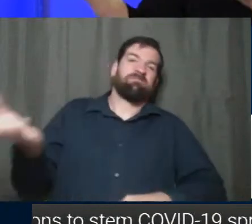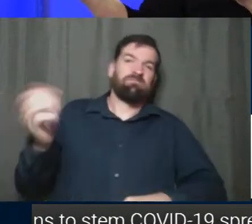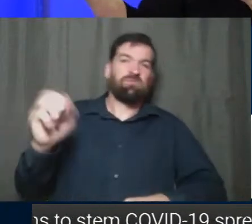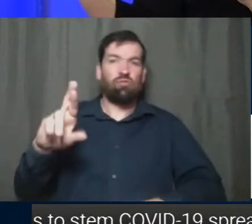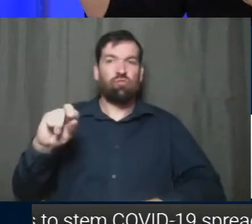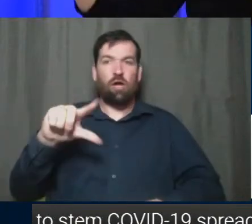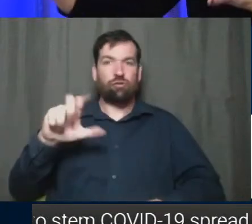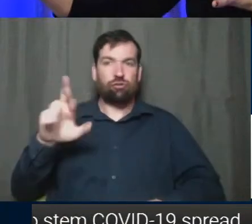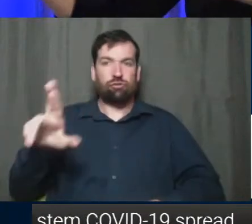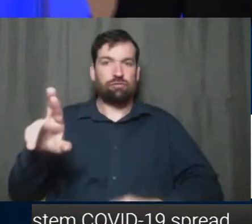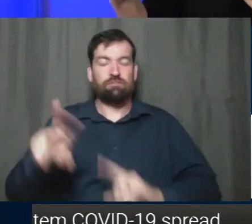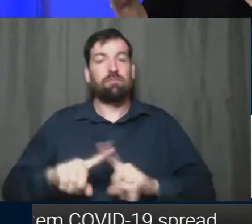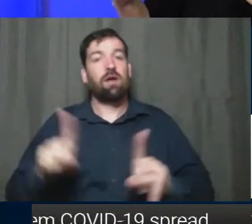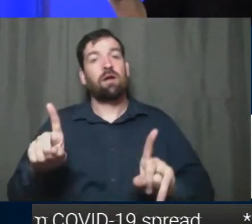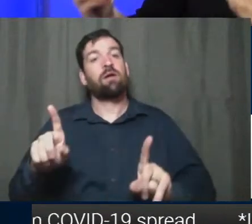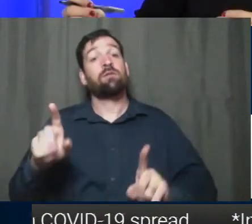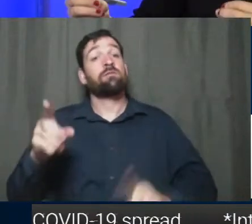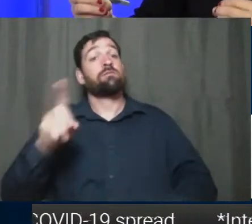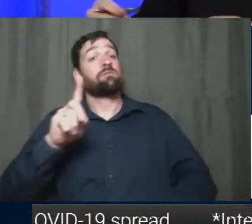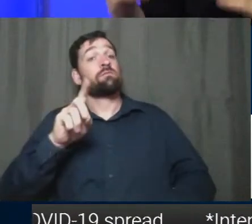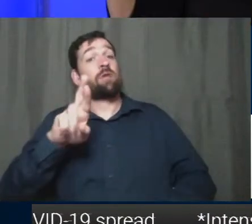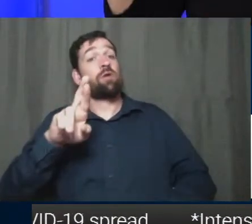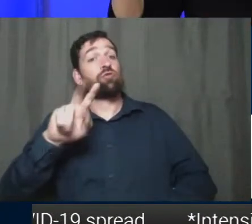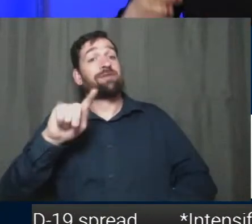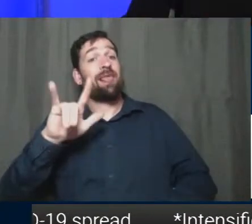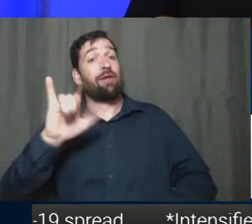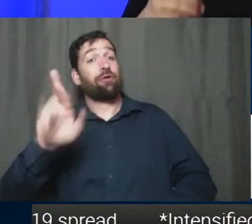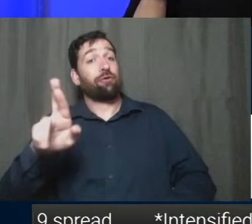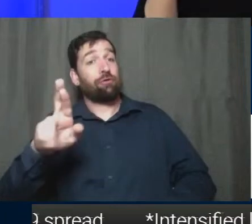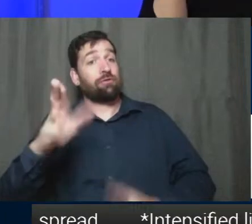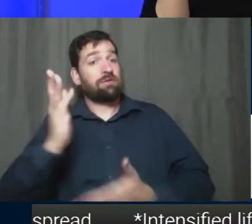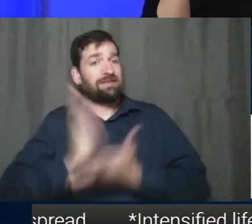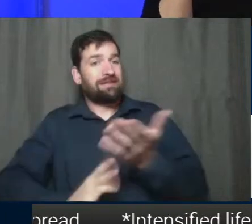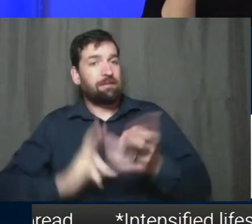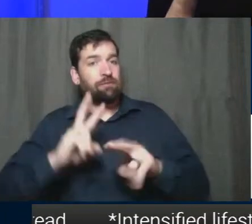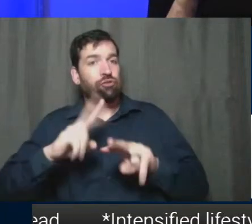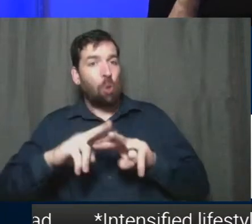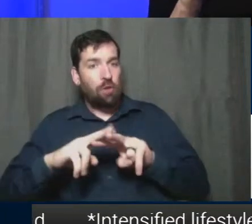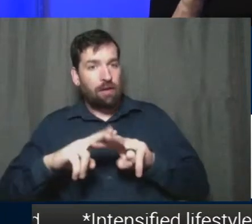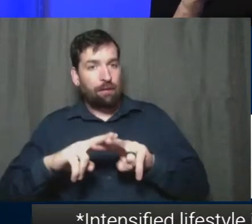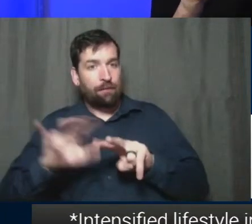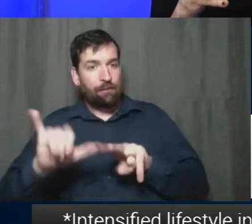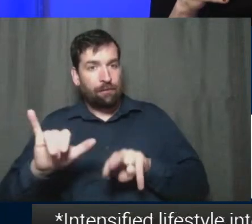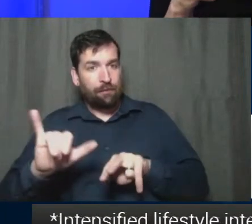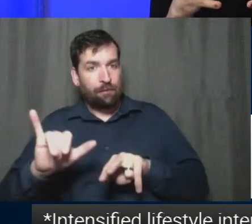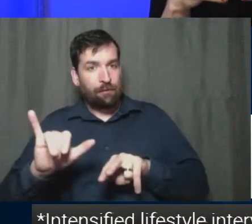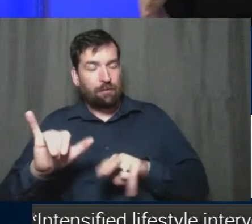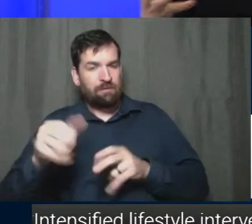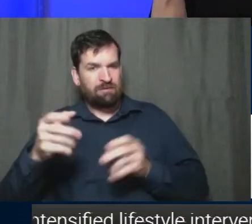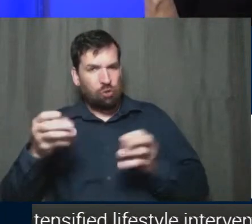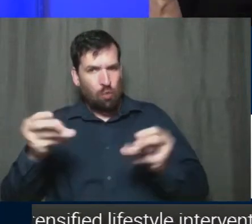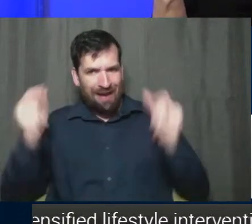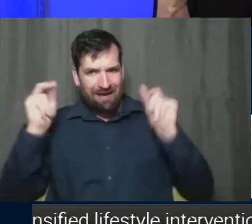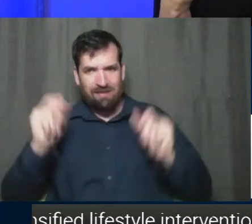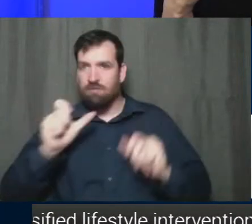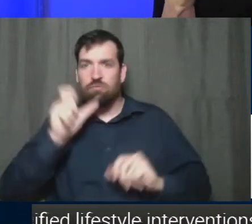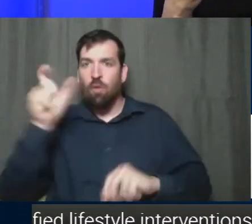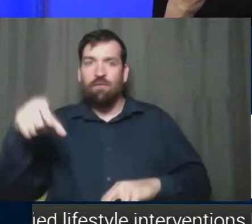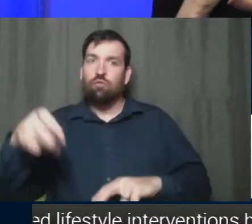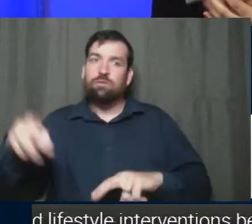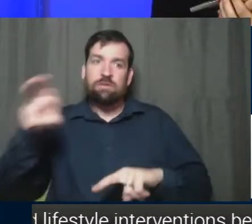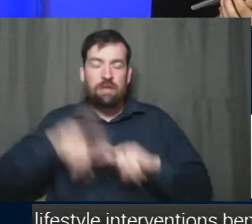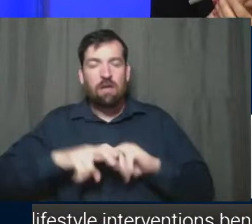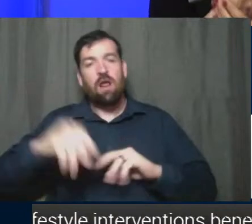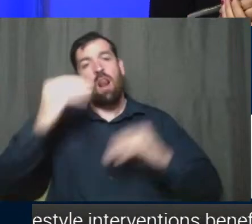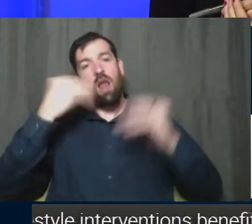again, and you, Dr. Taylor, you said there's some sodium to it, the carbohydrates, and again, it's quick, so you're not having to sit down and gobble up a